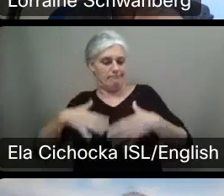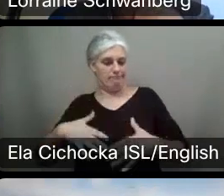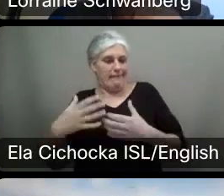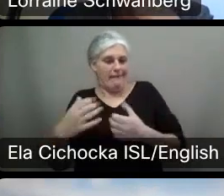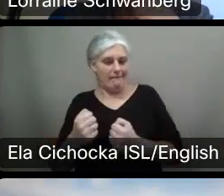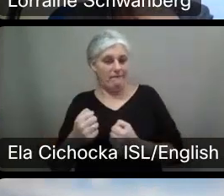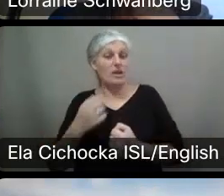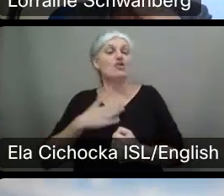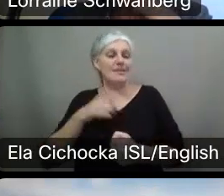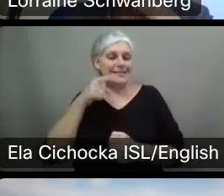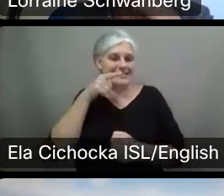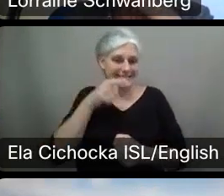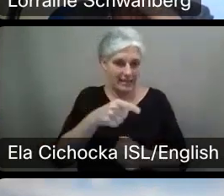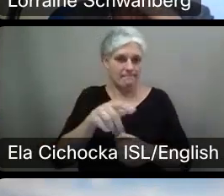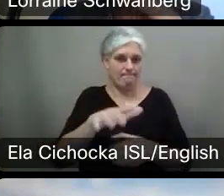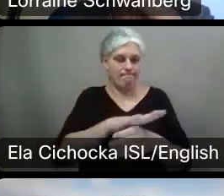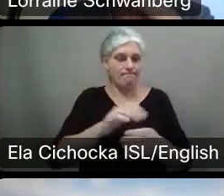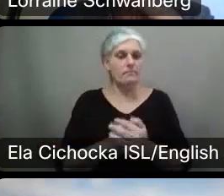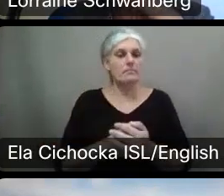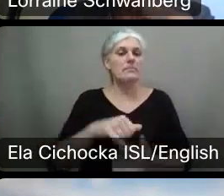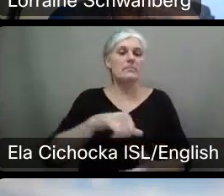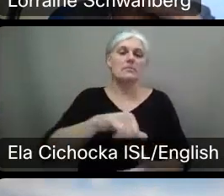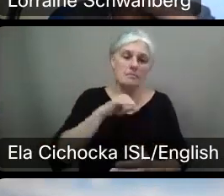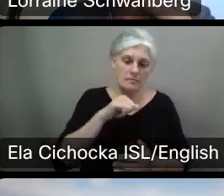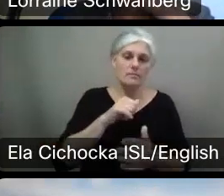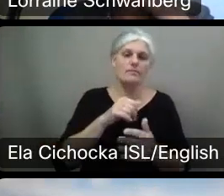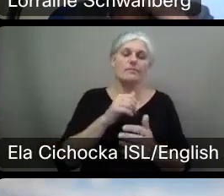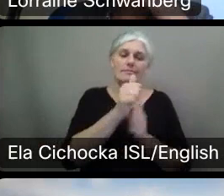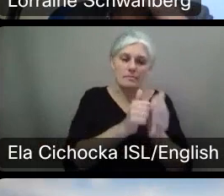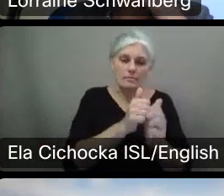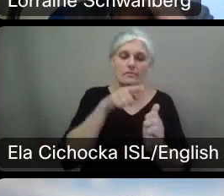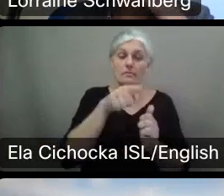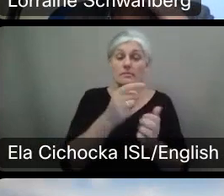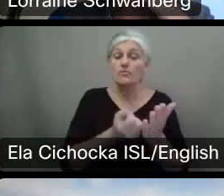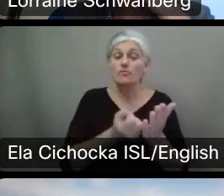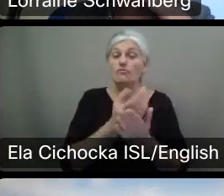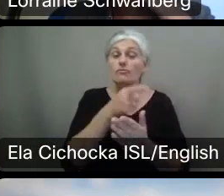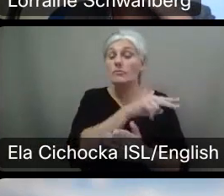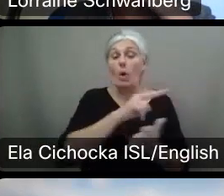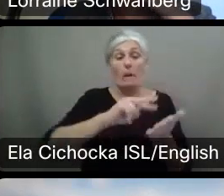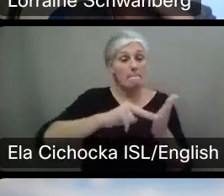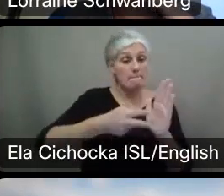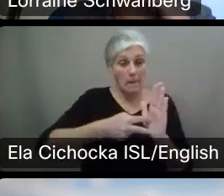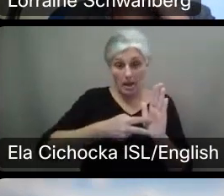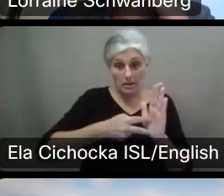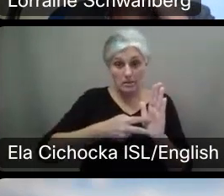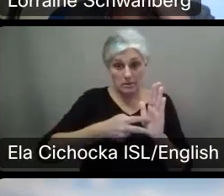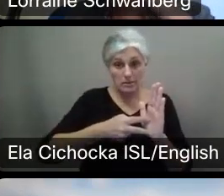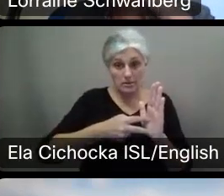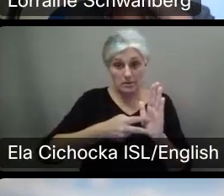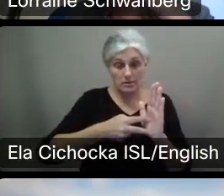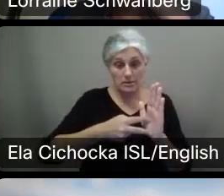illness. So again, there was surgery, surgical intervention. In this scenario, there was an unintended retained foreign